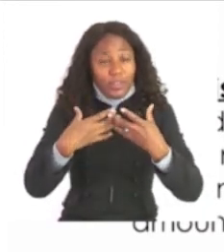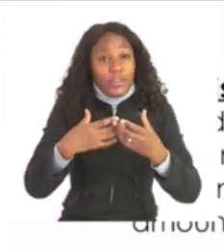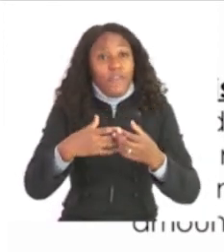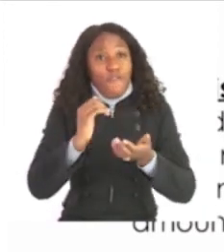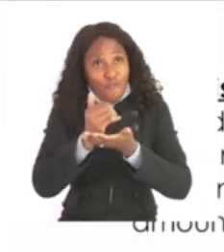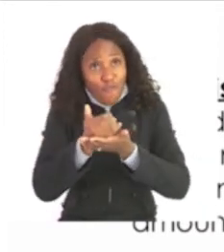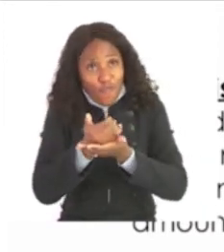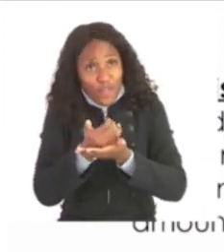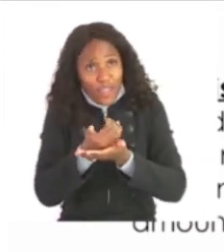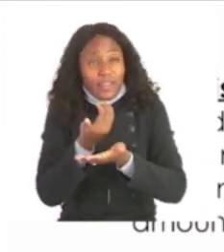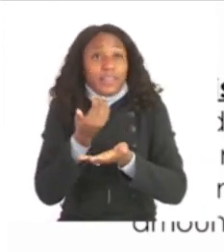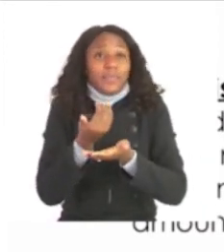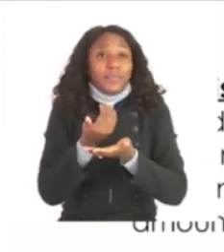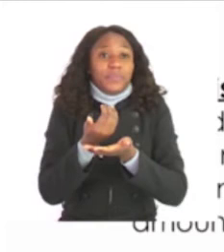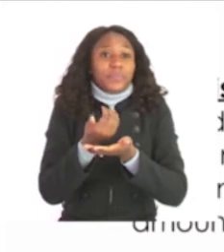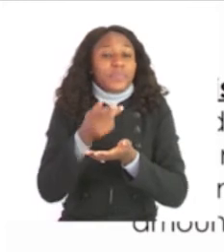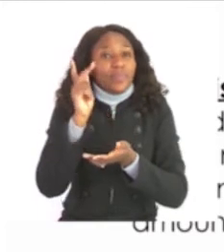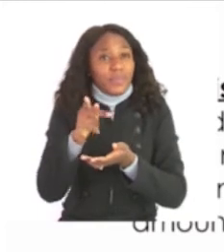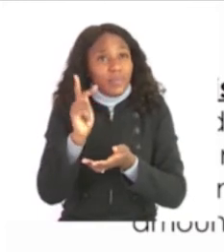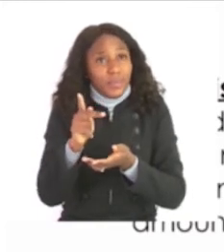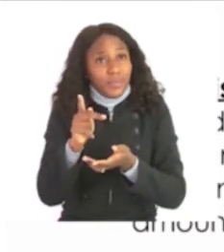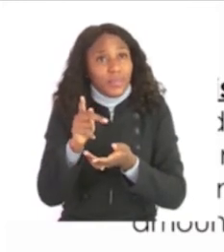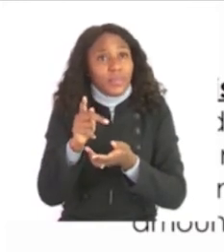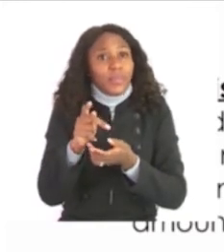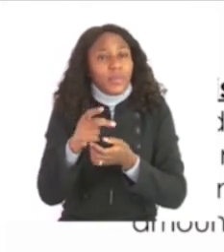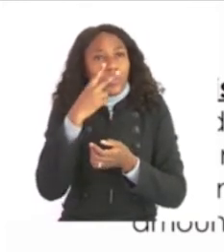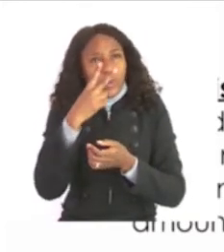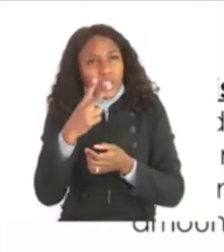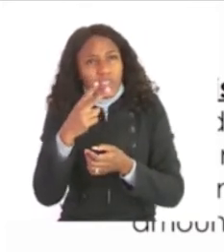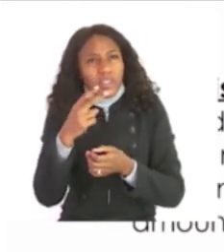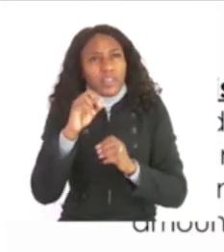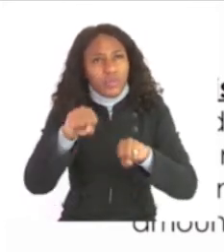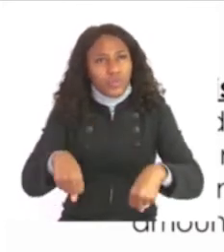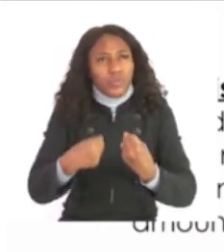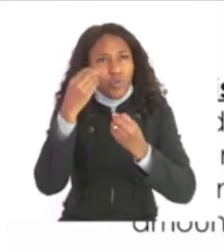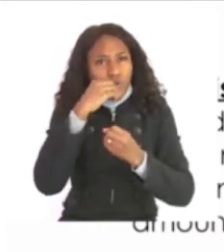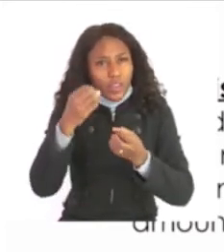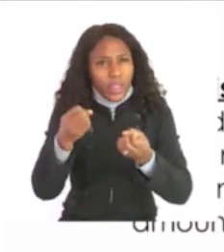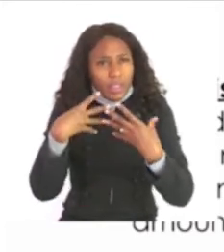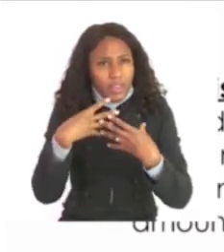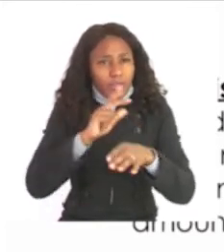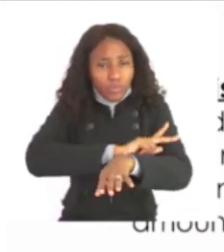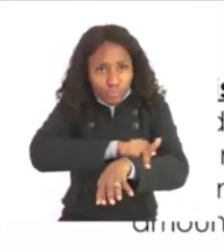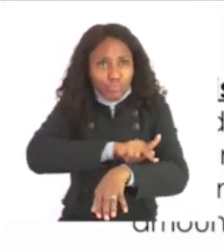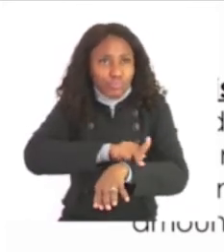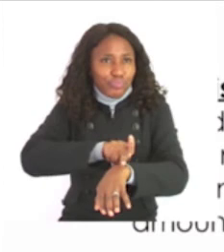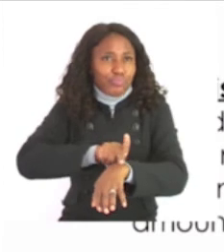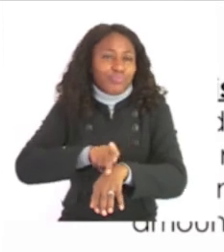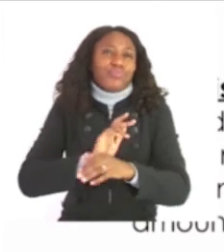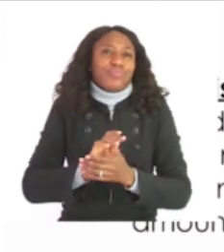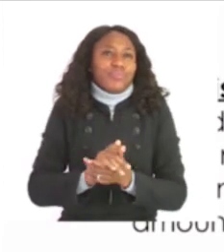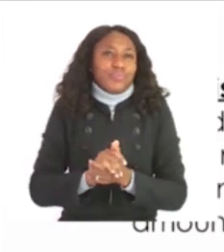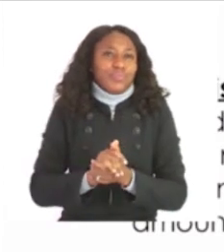fats. Next, we look at also the food sources that provide us with protein.